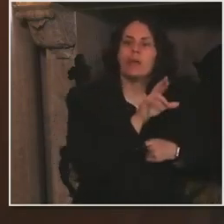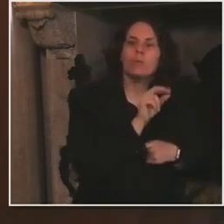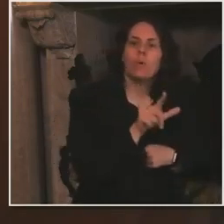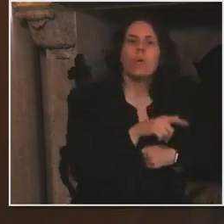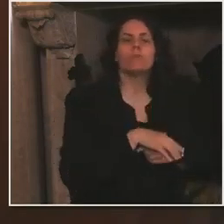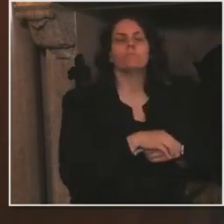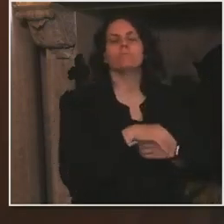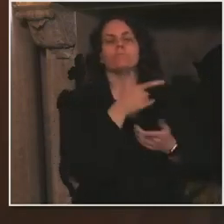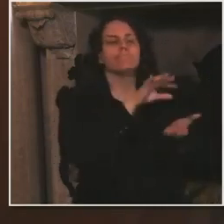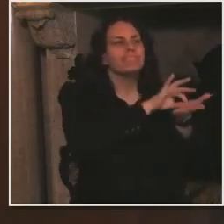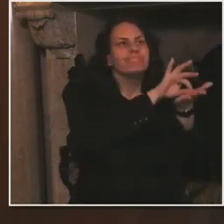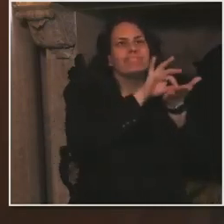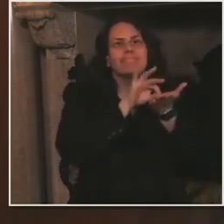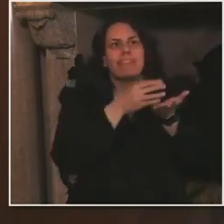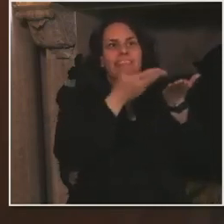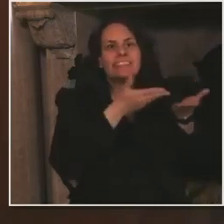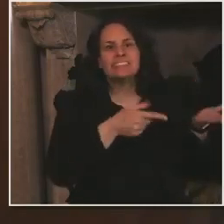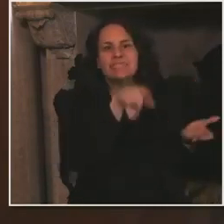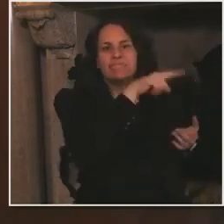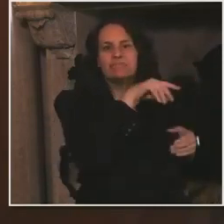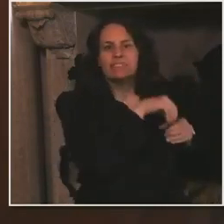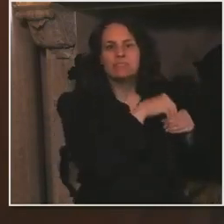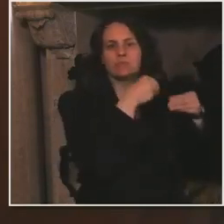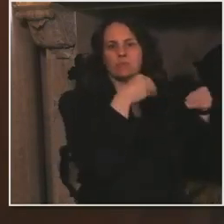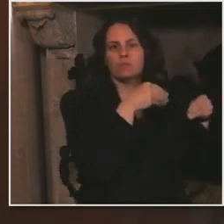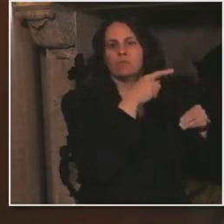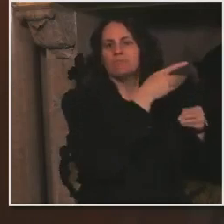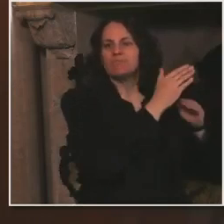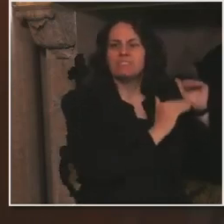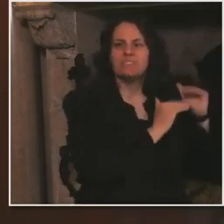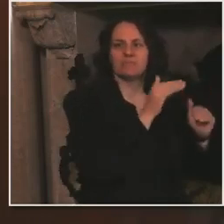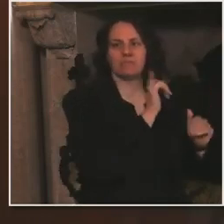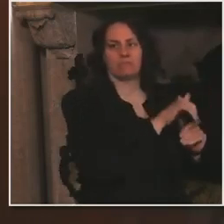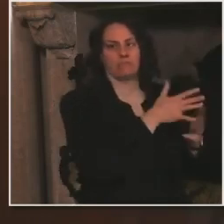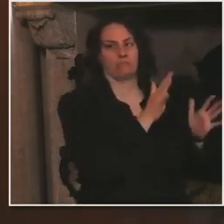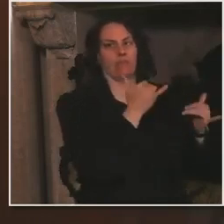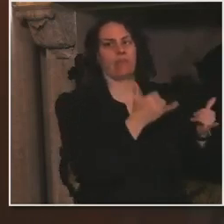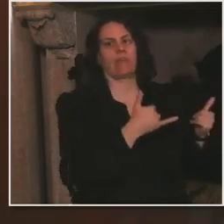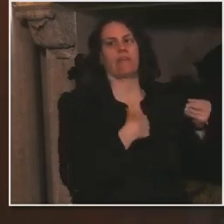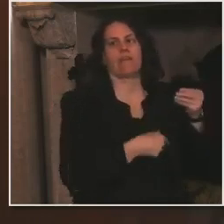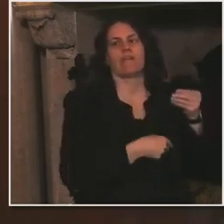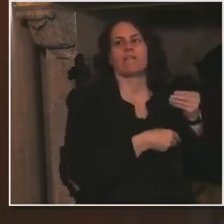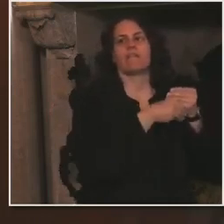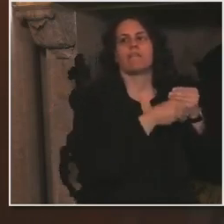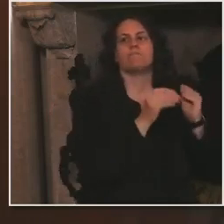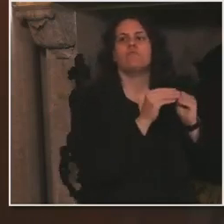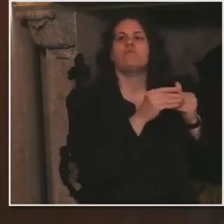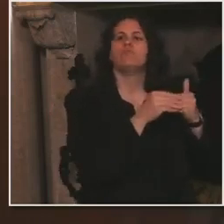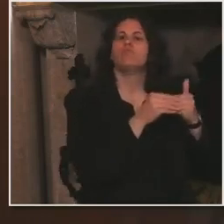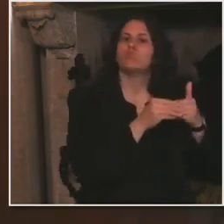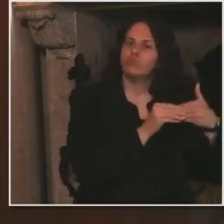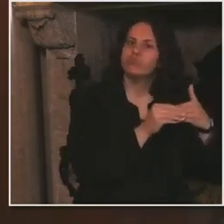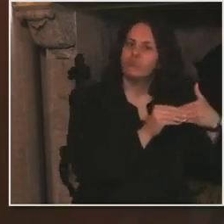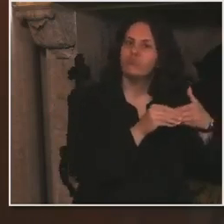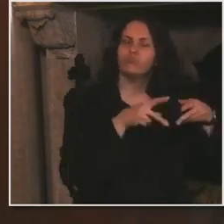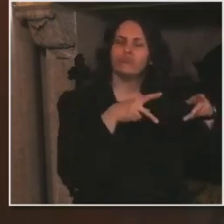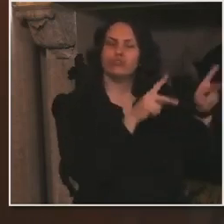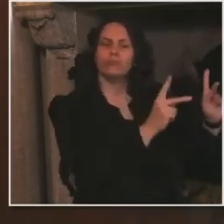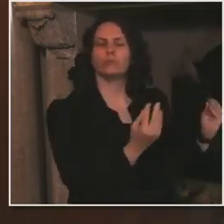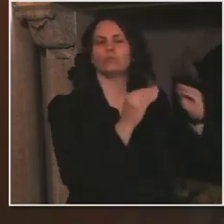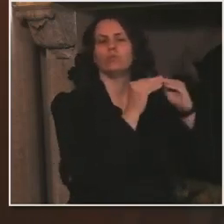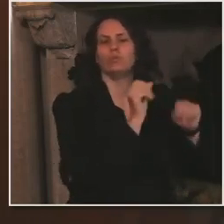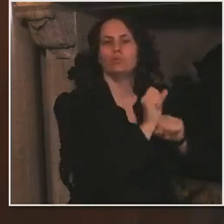So there are some big changes in that order that went into effect last week and the order we announced today. So I want to spend a bit of time